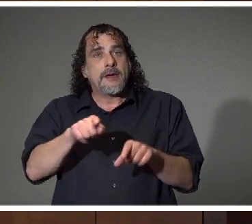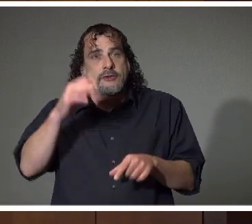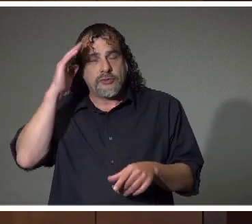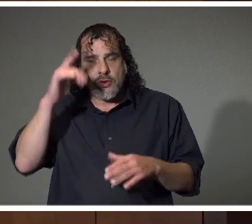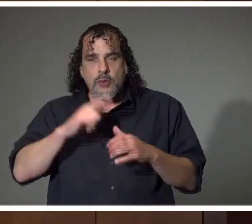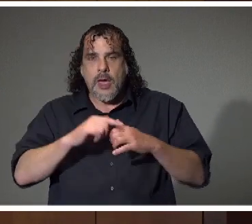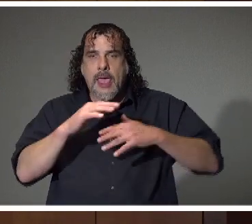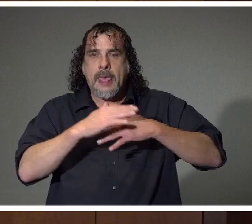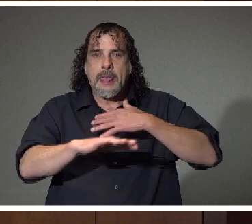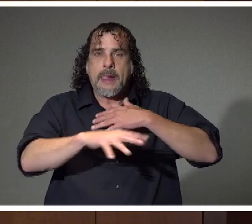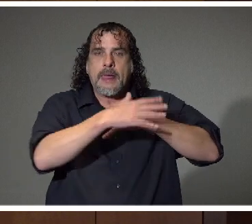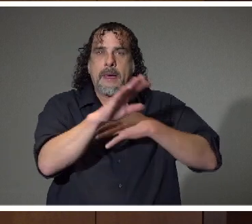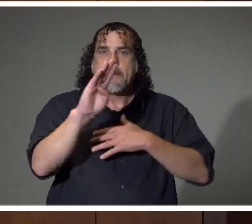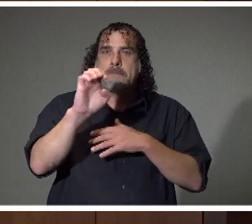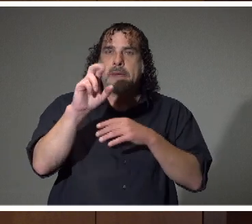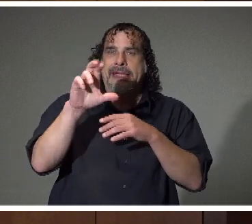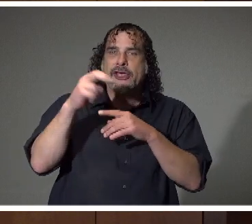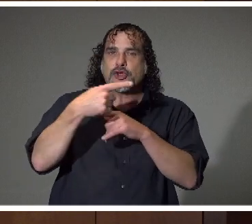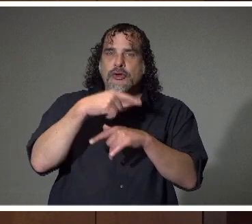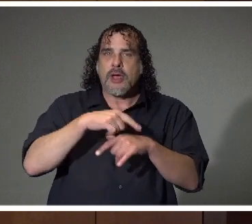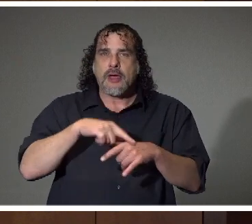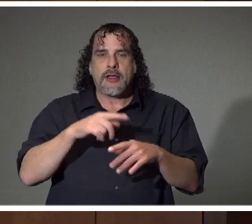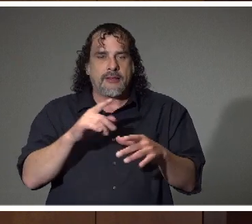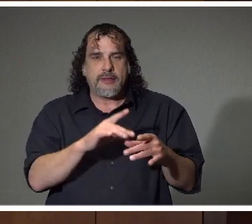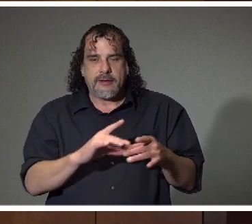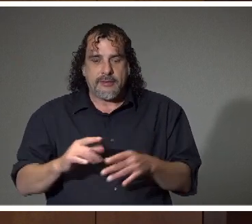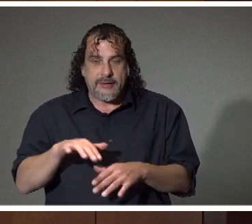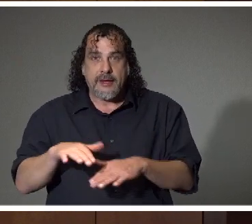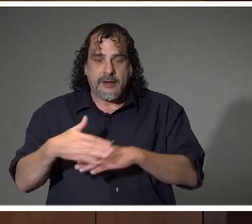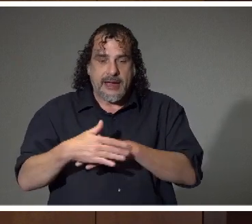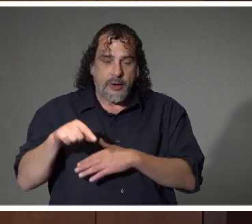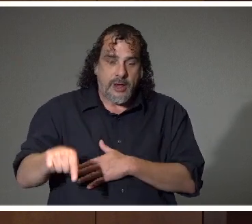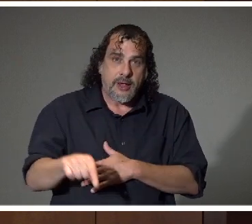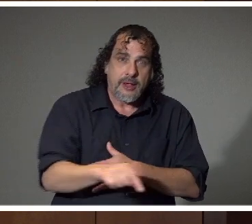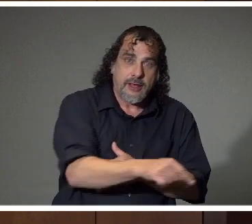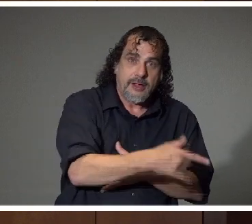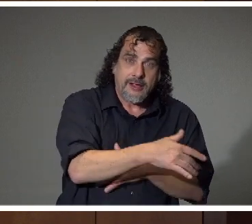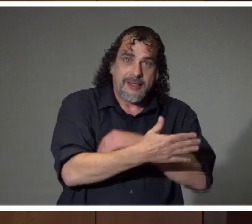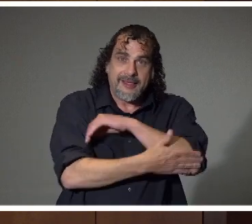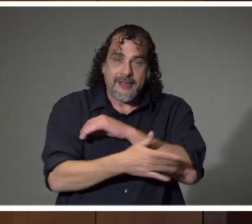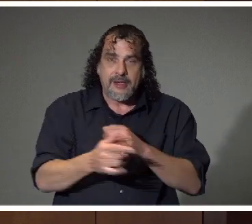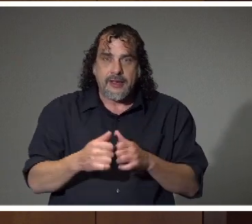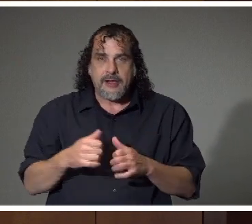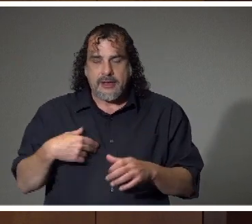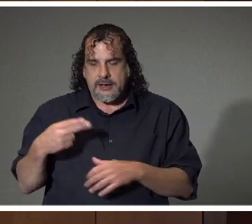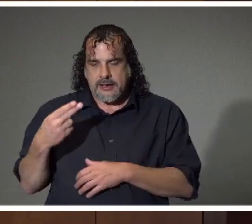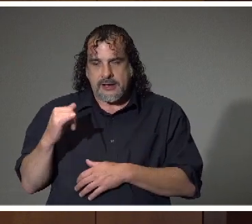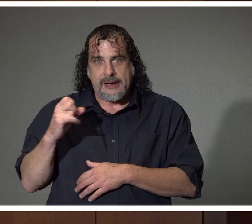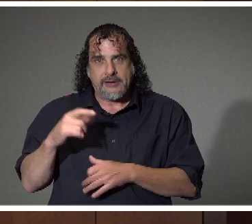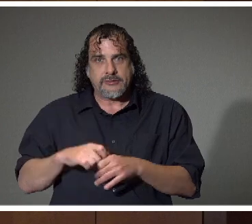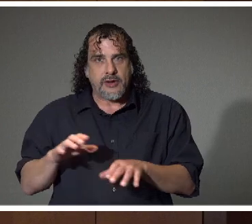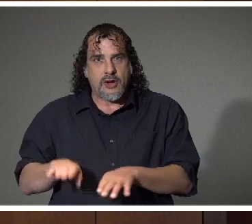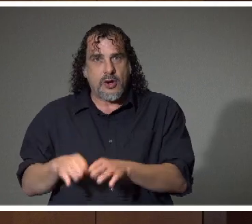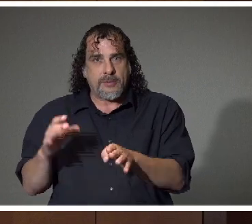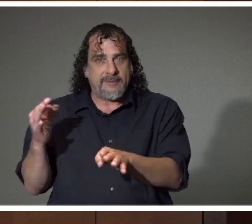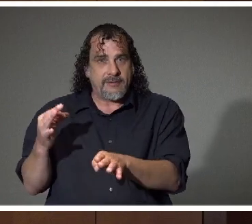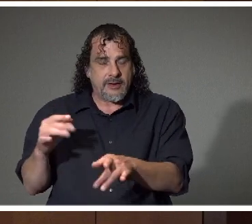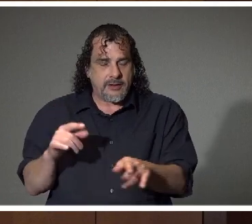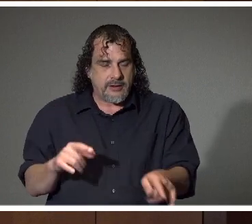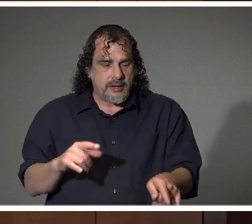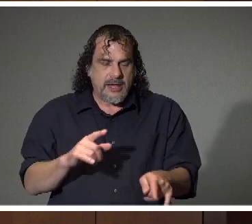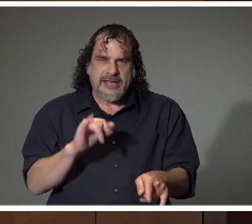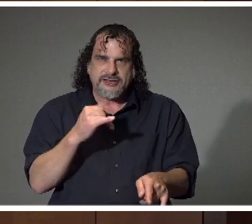hot topic of conversation in the 3 coastal counties. Harrison County actually opened on Friday. Jackson County will wait